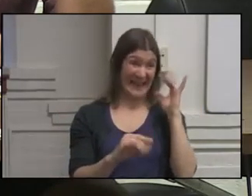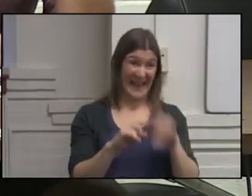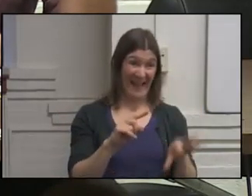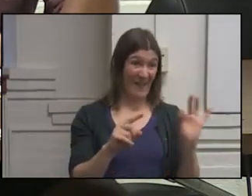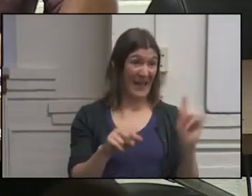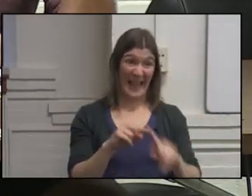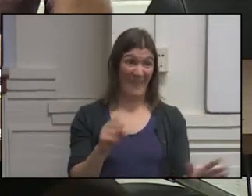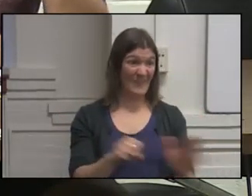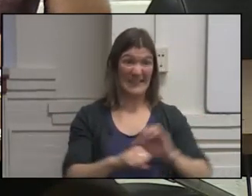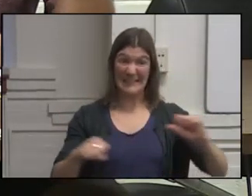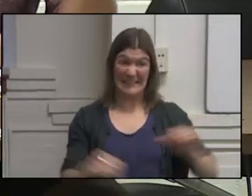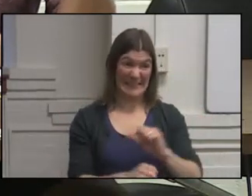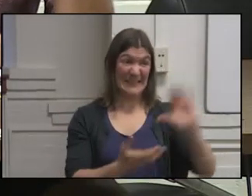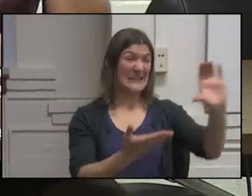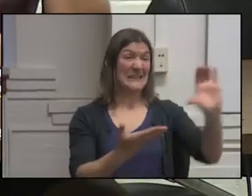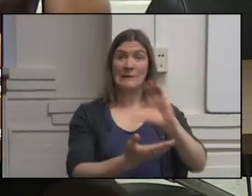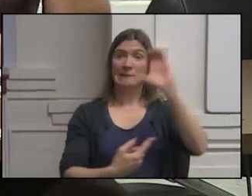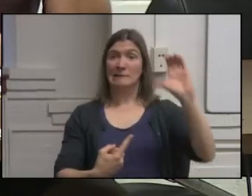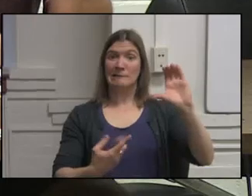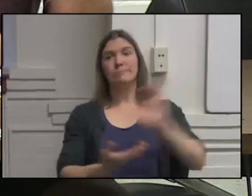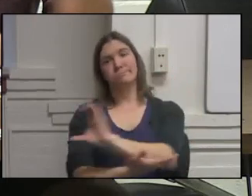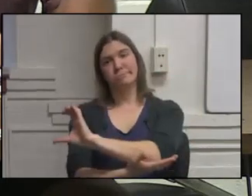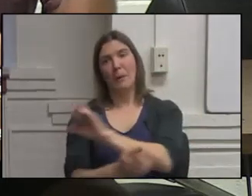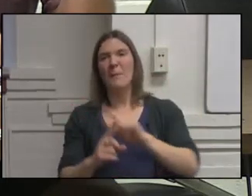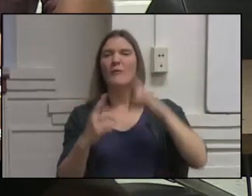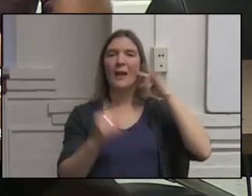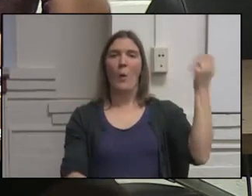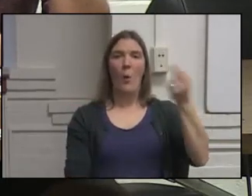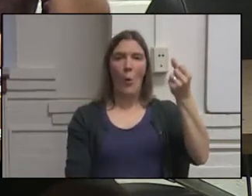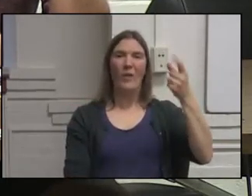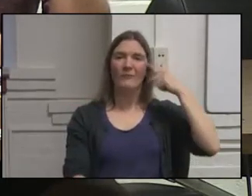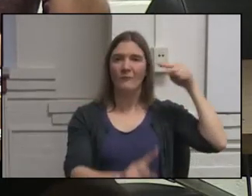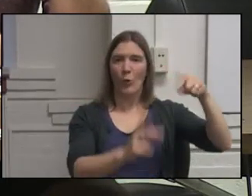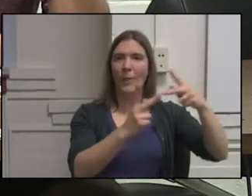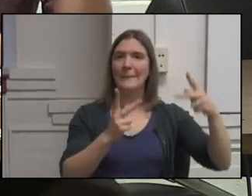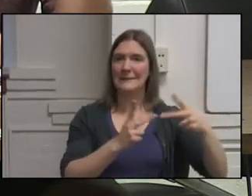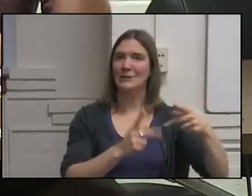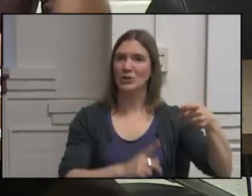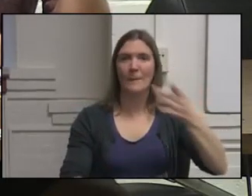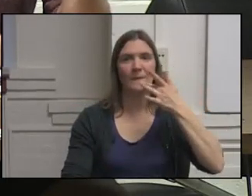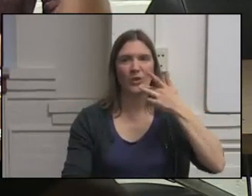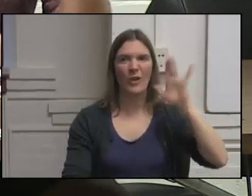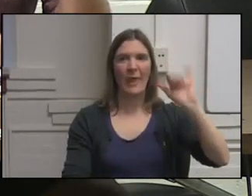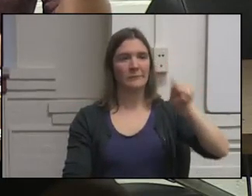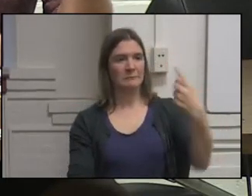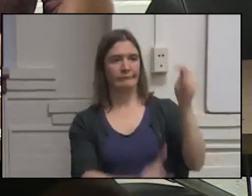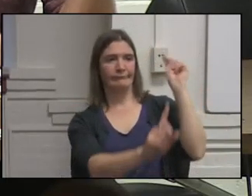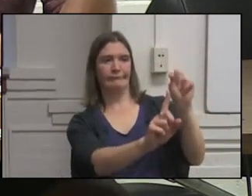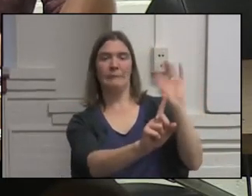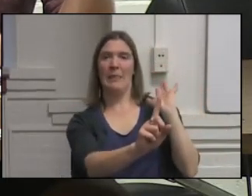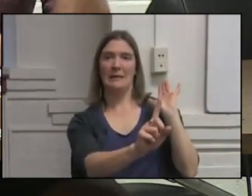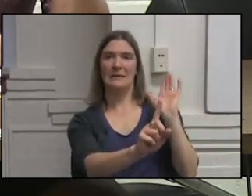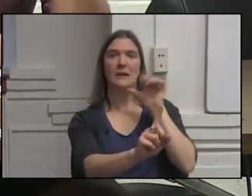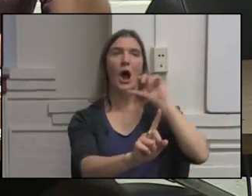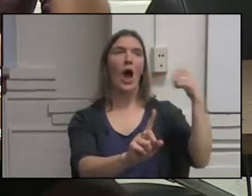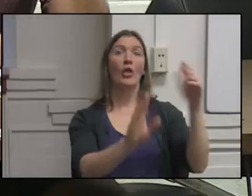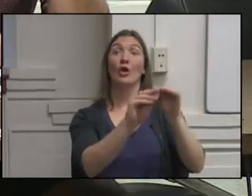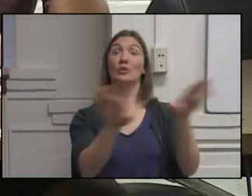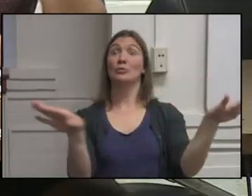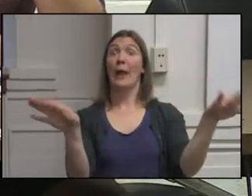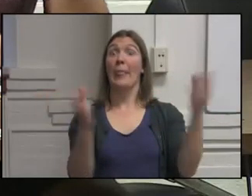position, we can't fill the position and the money's freed up, but that we just like it to be a single point of focus and